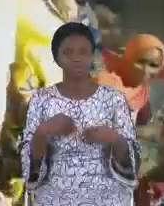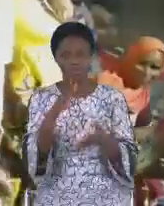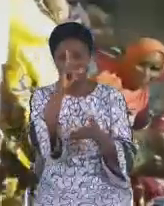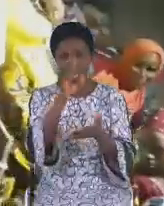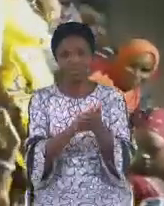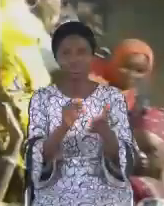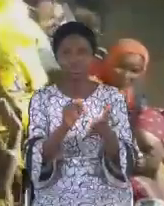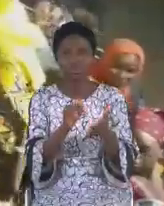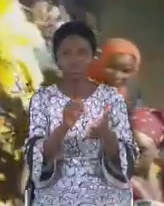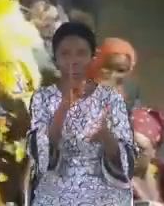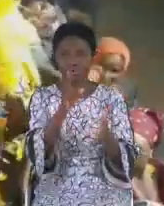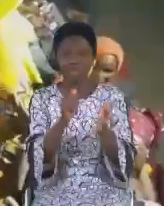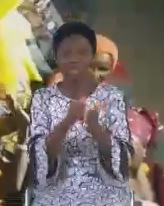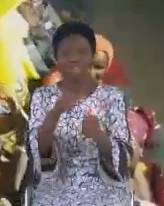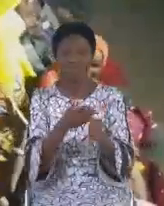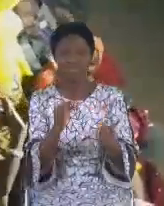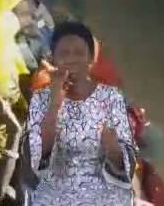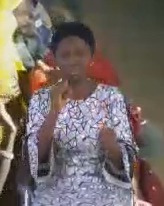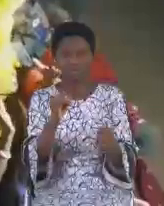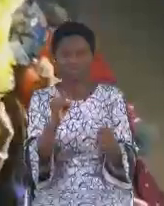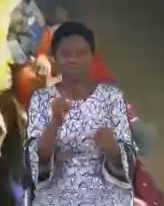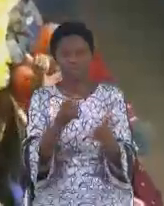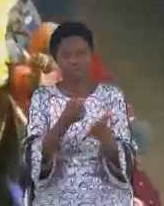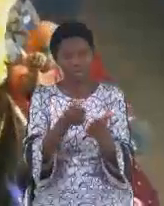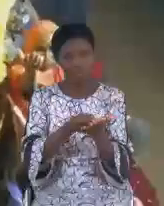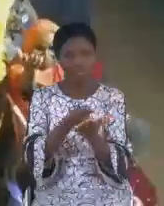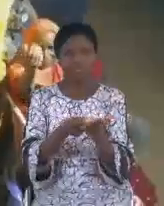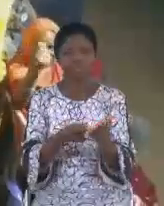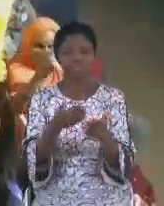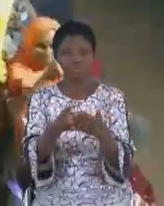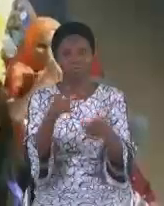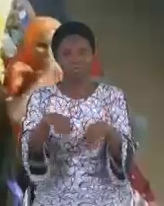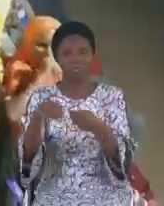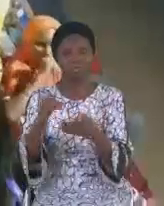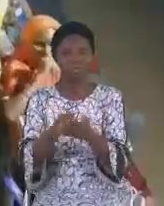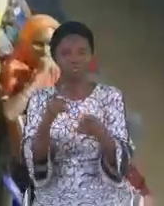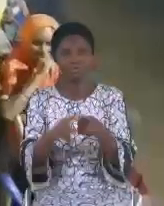it over to your supervisor in your segment there.